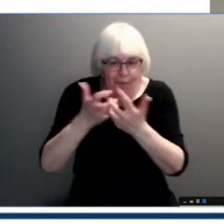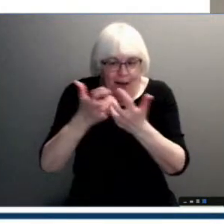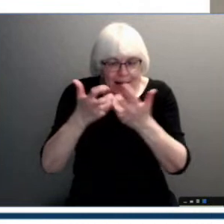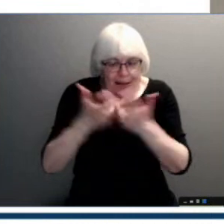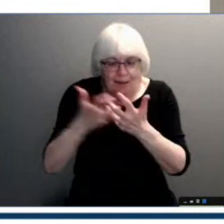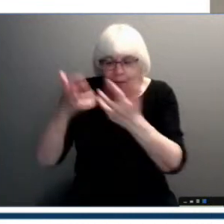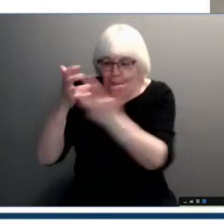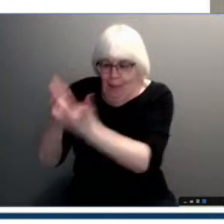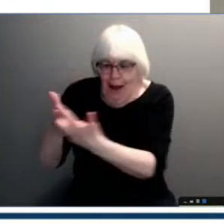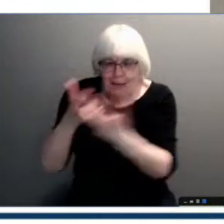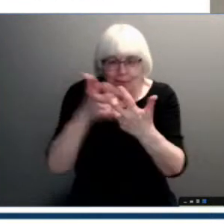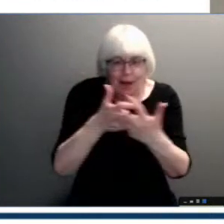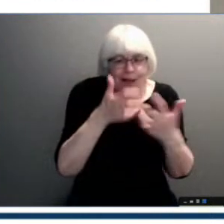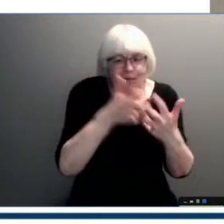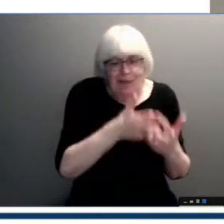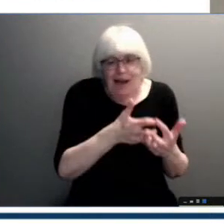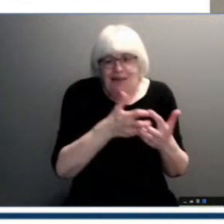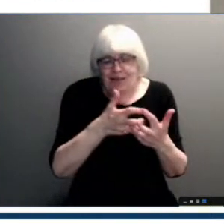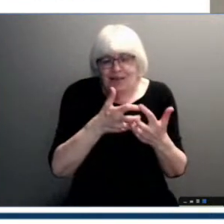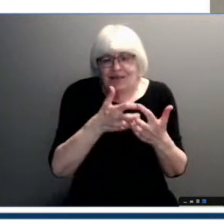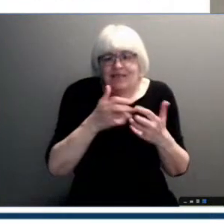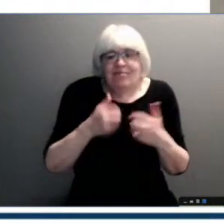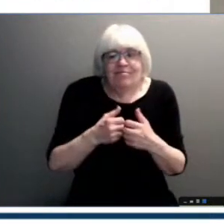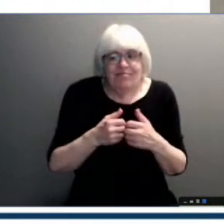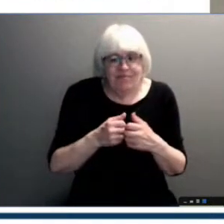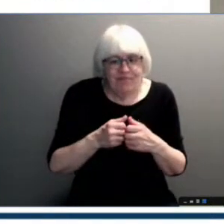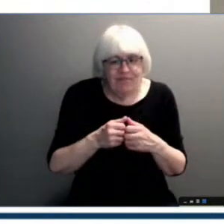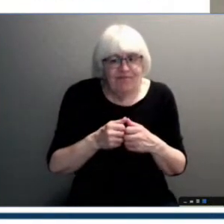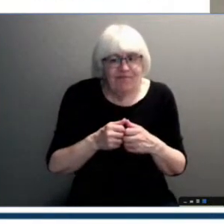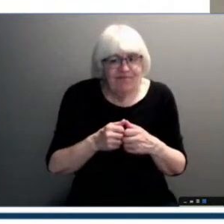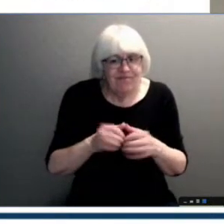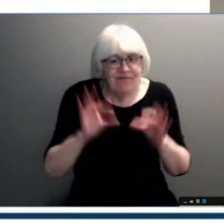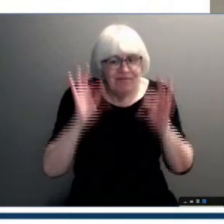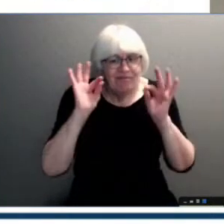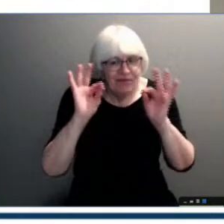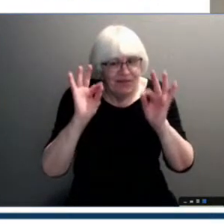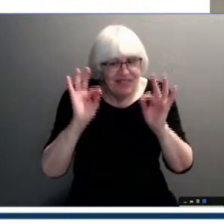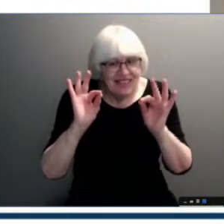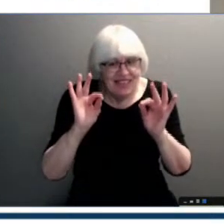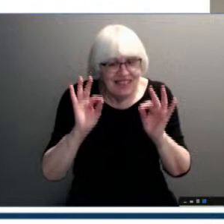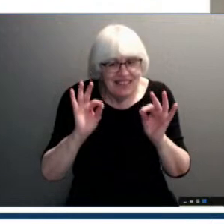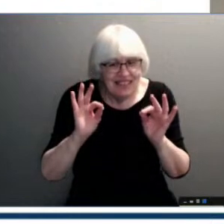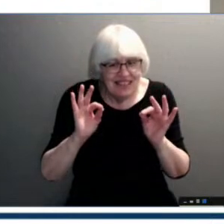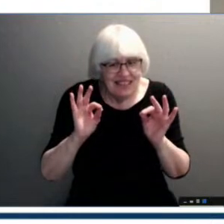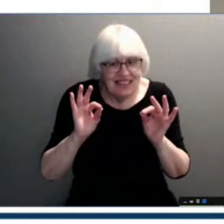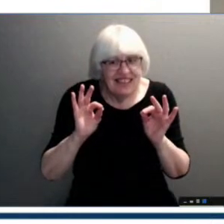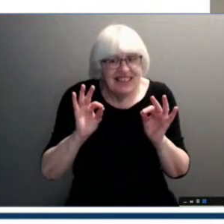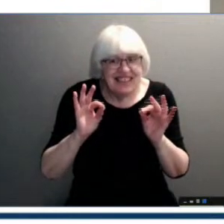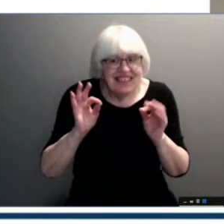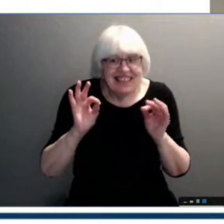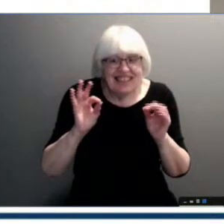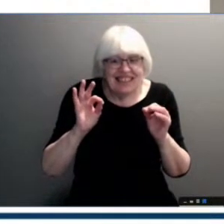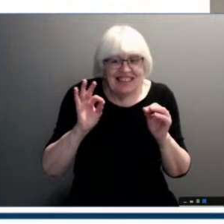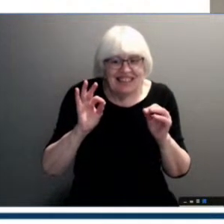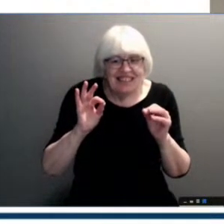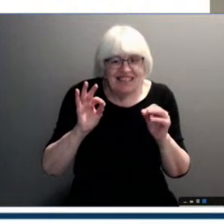quickly. So what was appropriate and necessary this week is different from what was appropriate and necessary even last